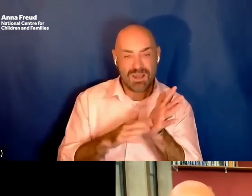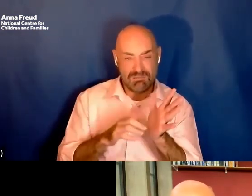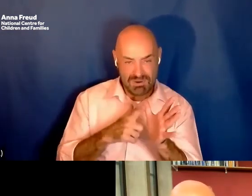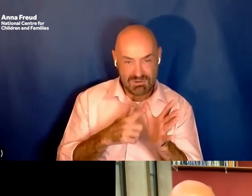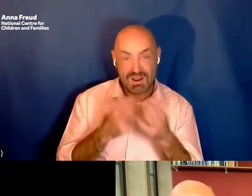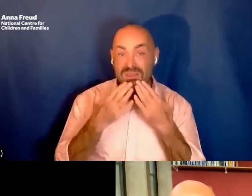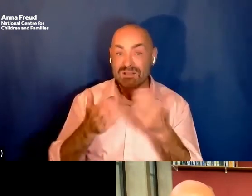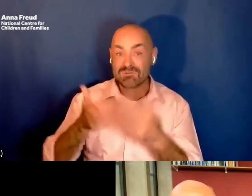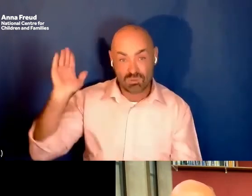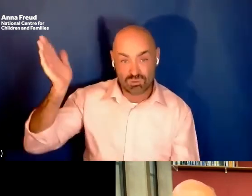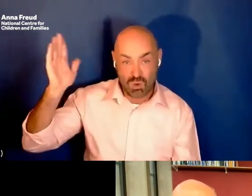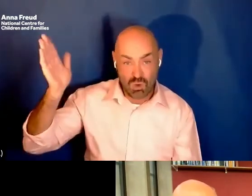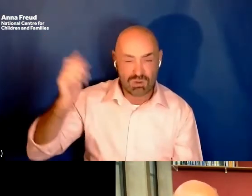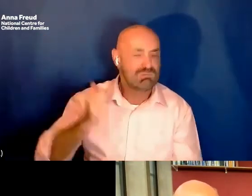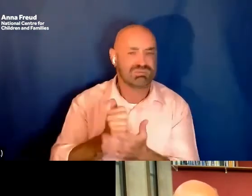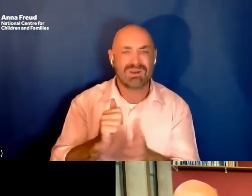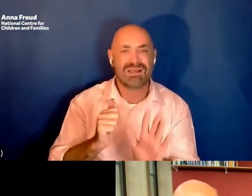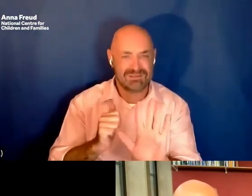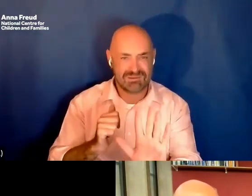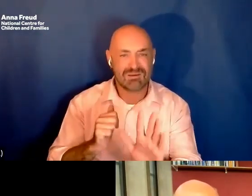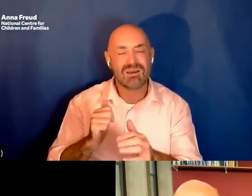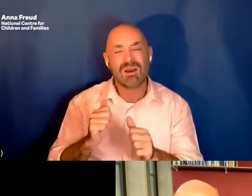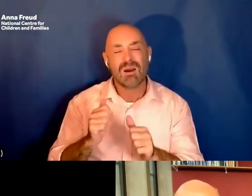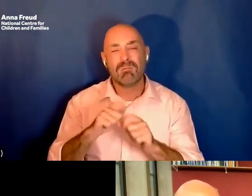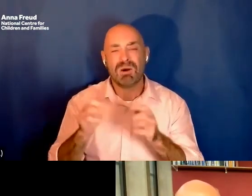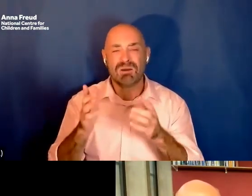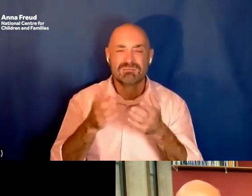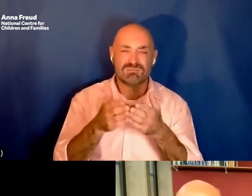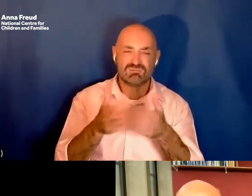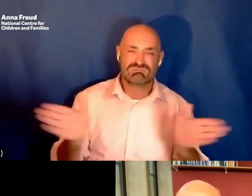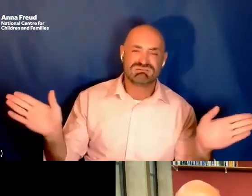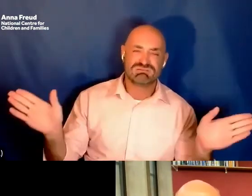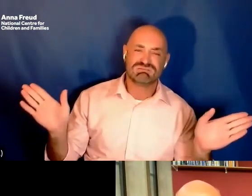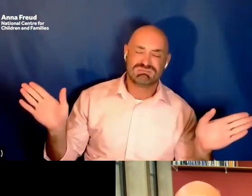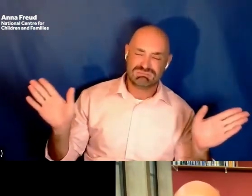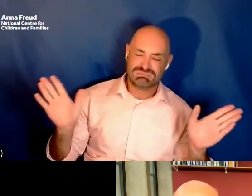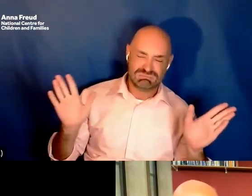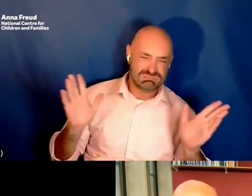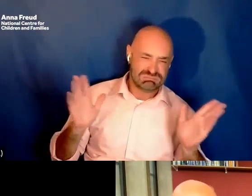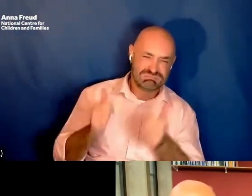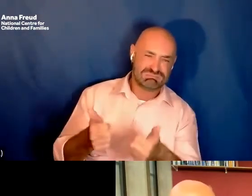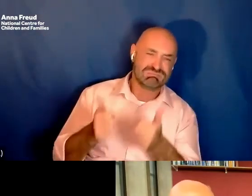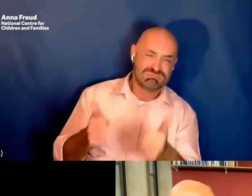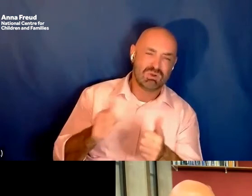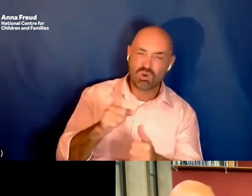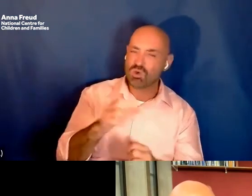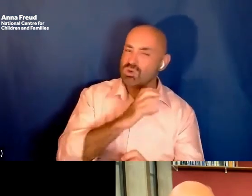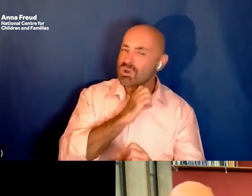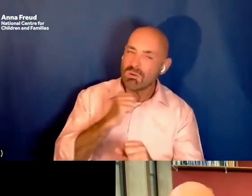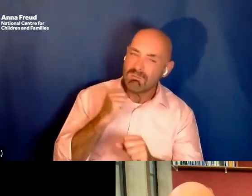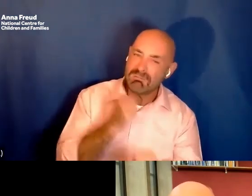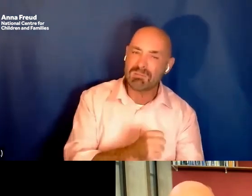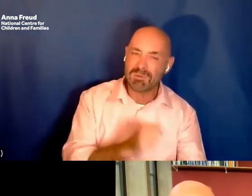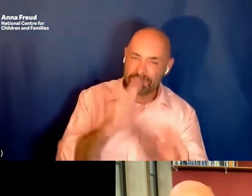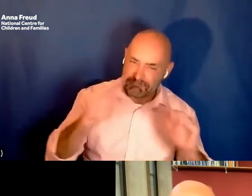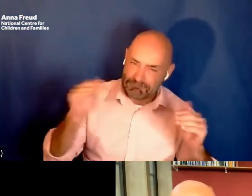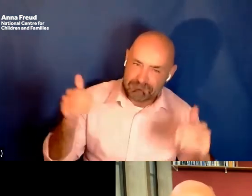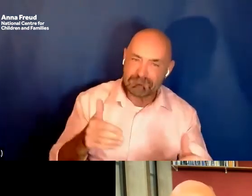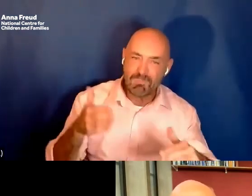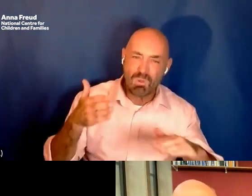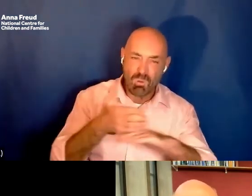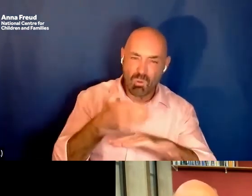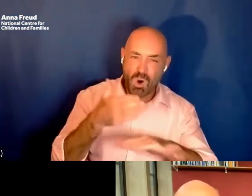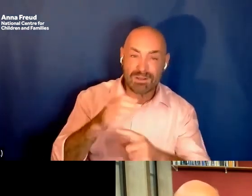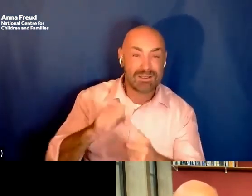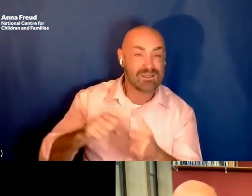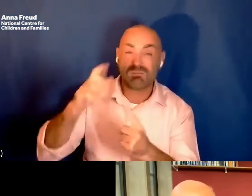was brilliant, but more widely by your commitment to an important cause